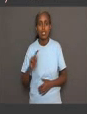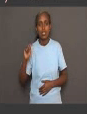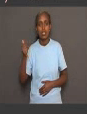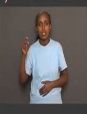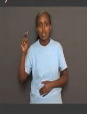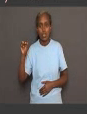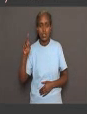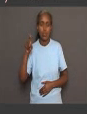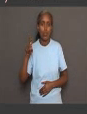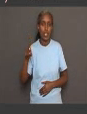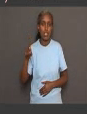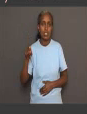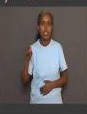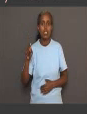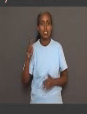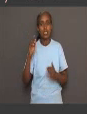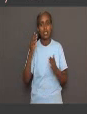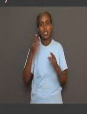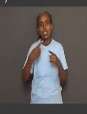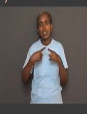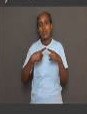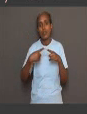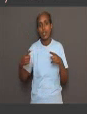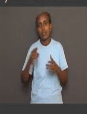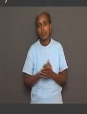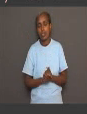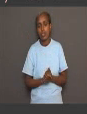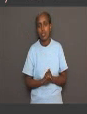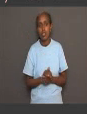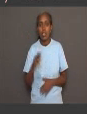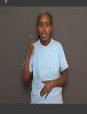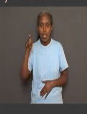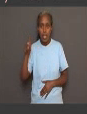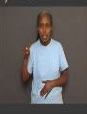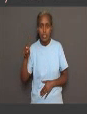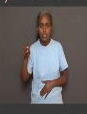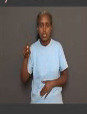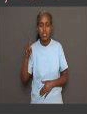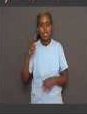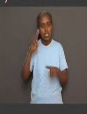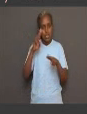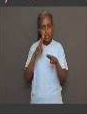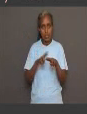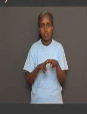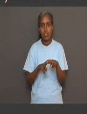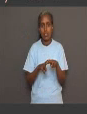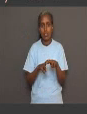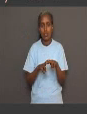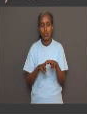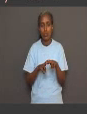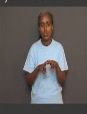of x is invertible when x is restricted to